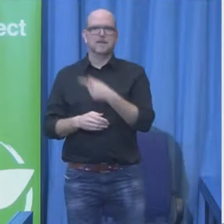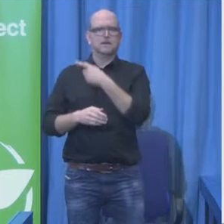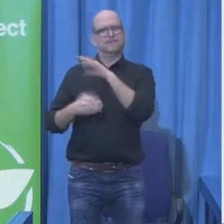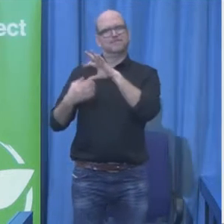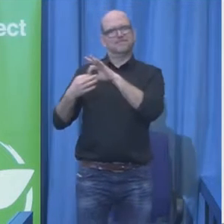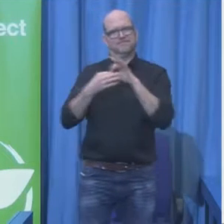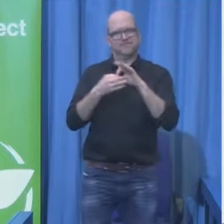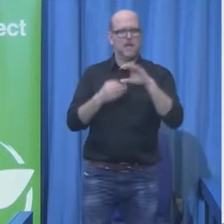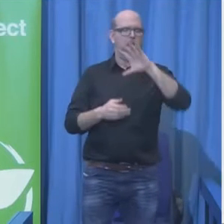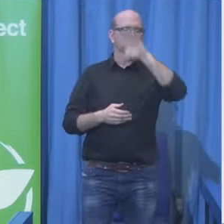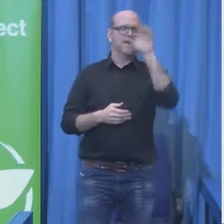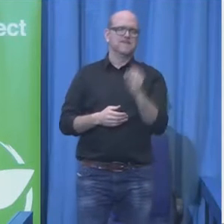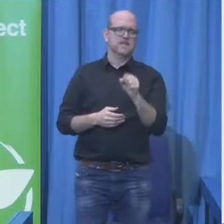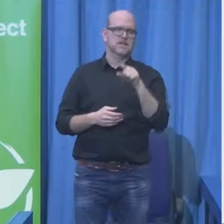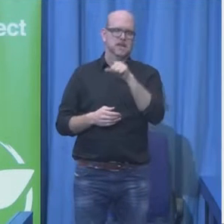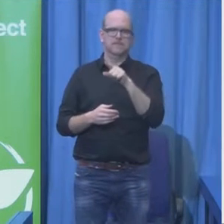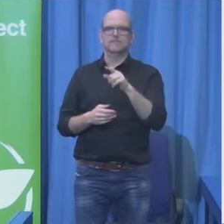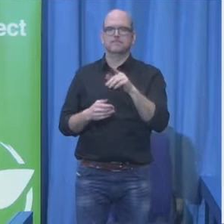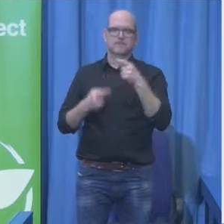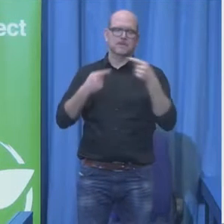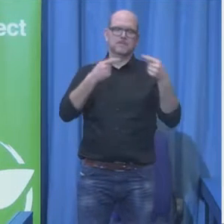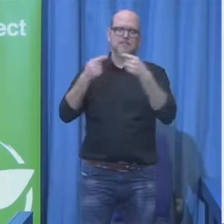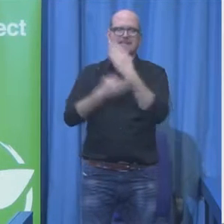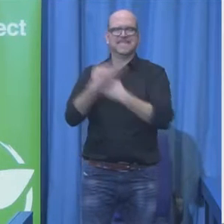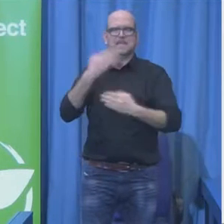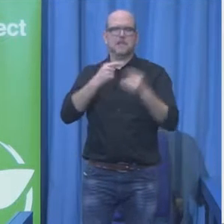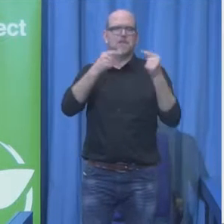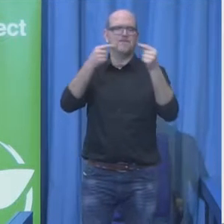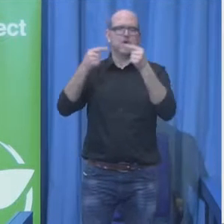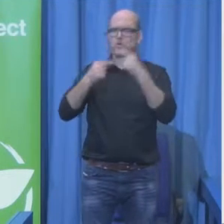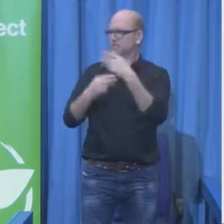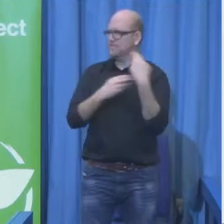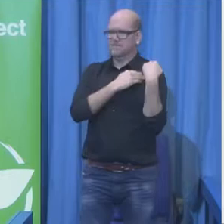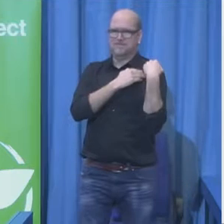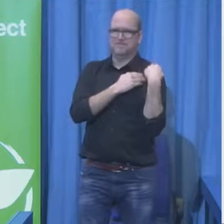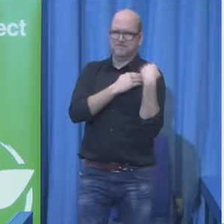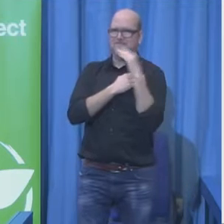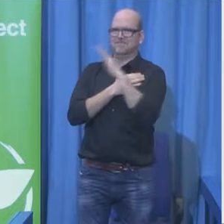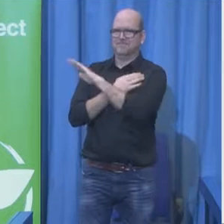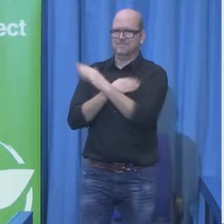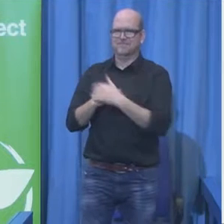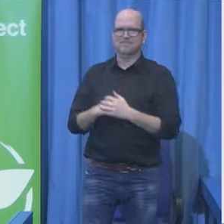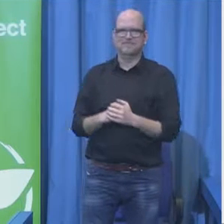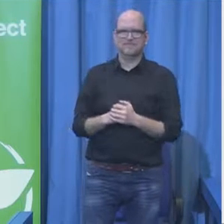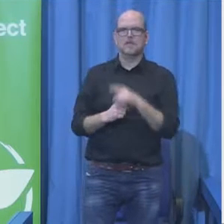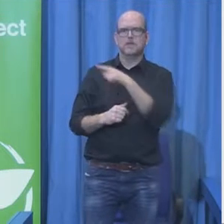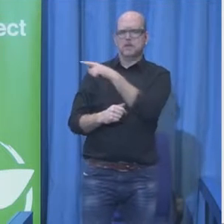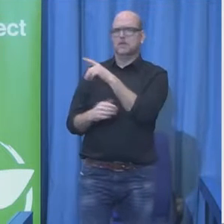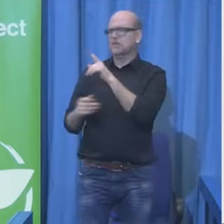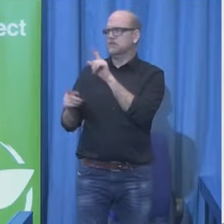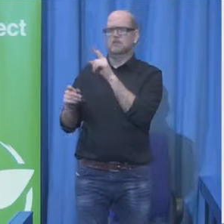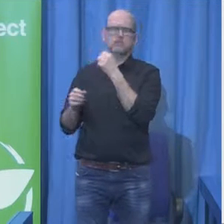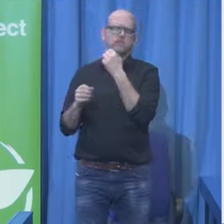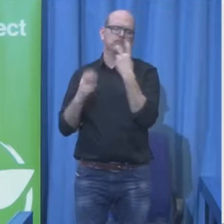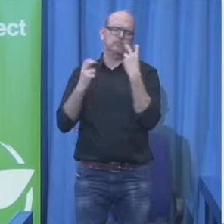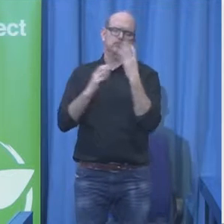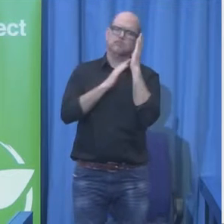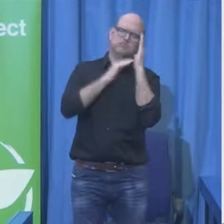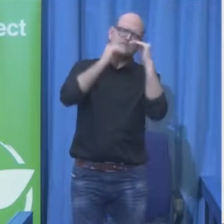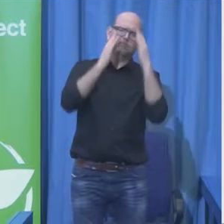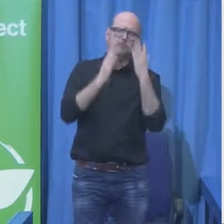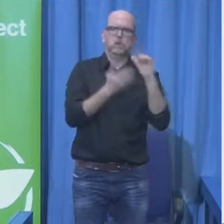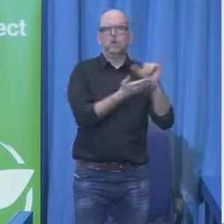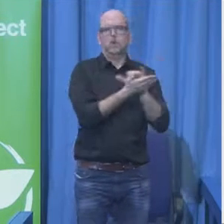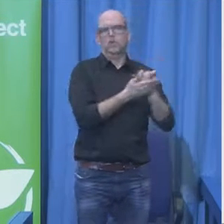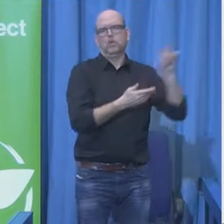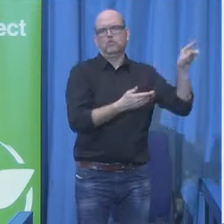Disability, reporting to the Commission for Social Development in New York. Shuaib, in your large experience in Africa